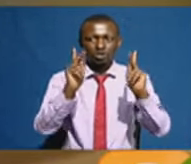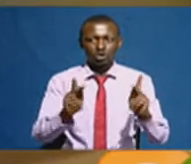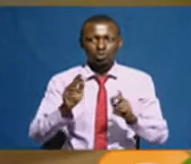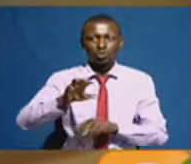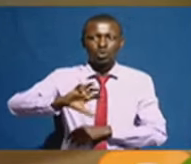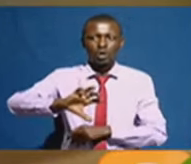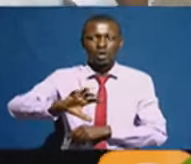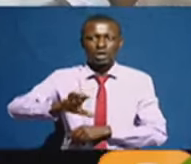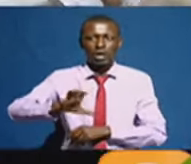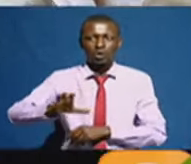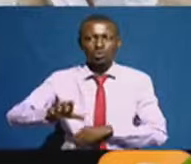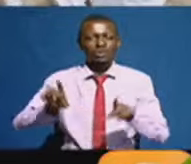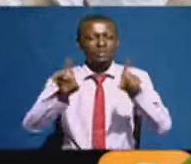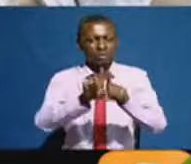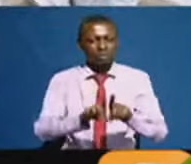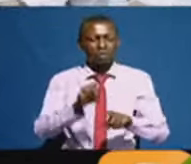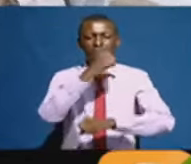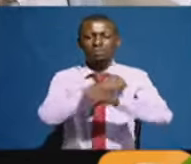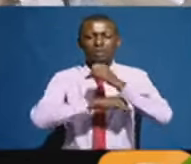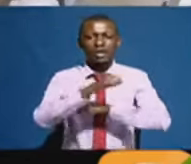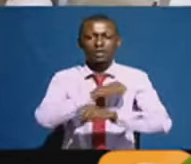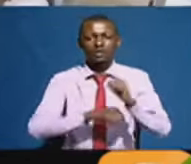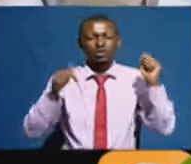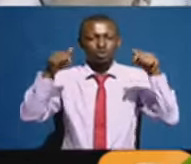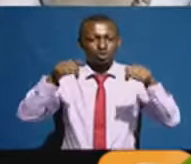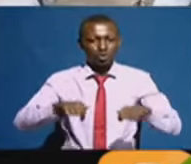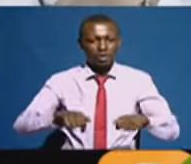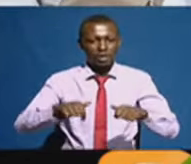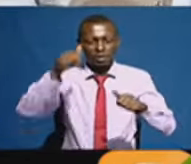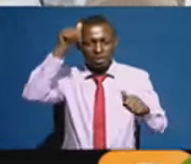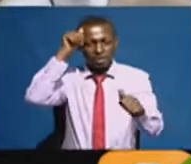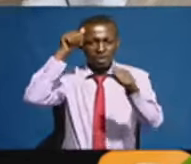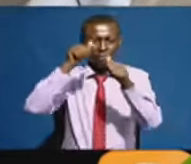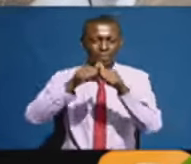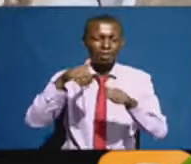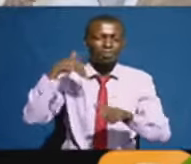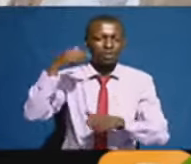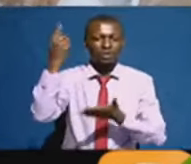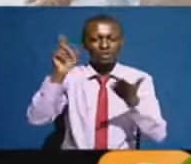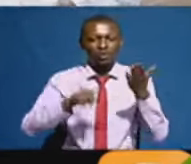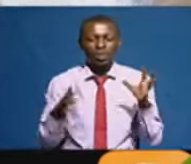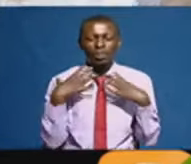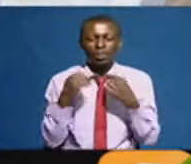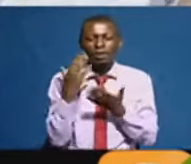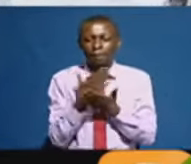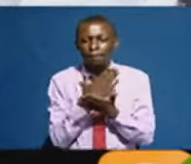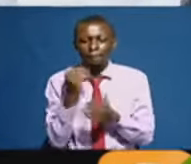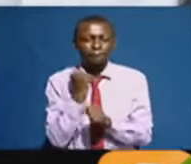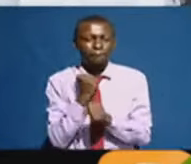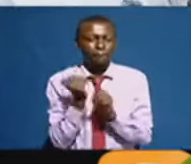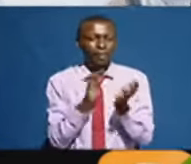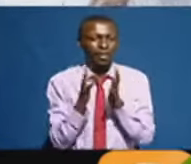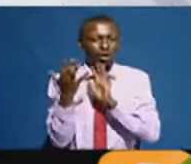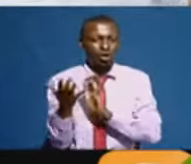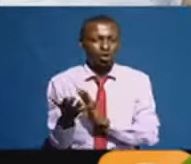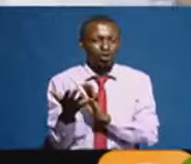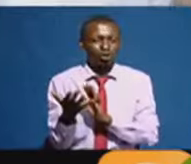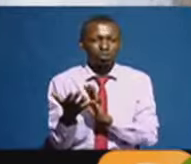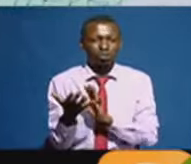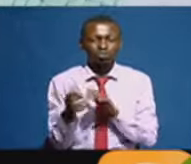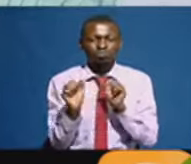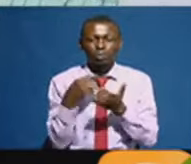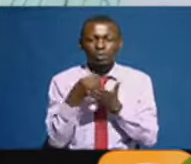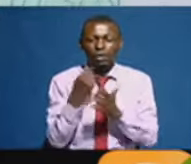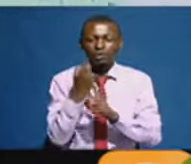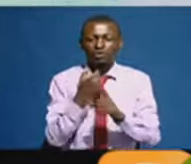today. And remember, we keep saying, you know, the health sector is a devolved function and all that, but of course 85% of the money comes from the